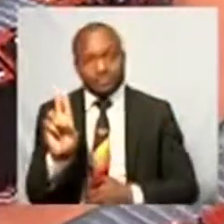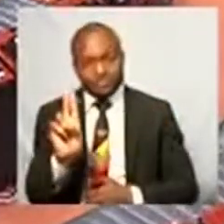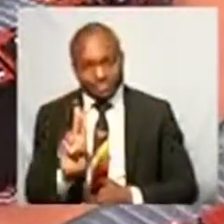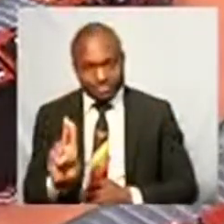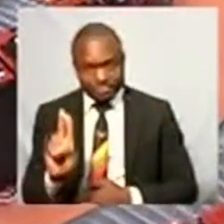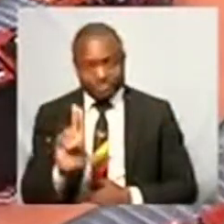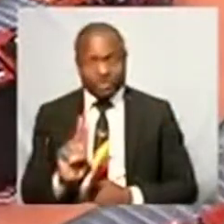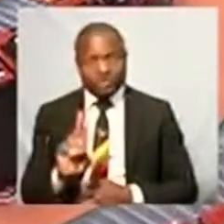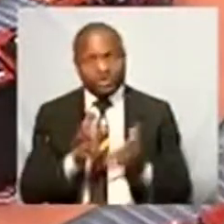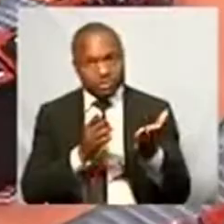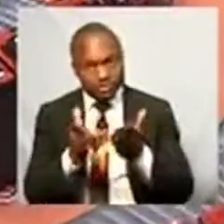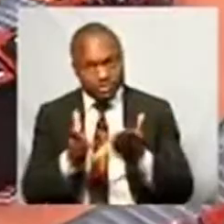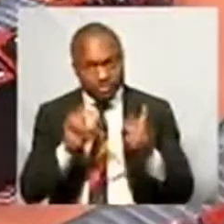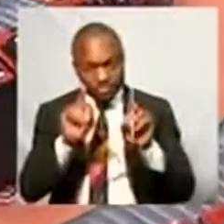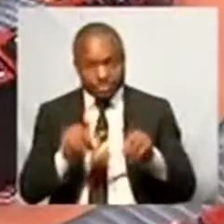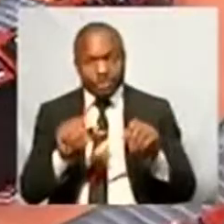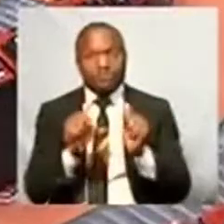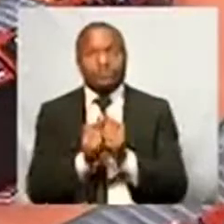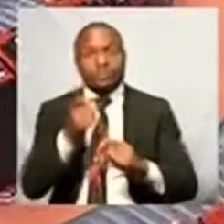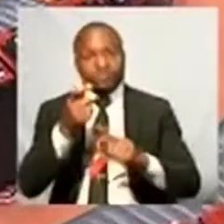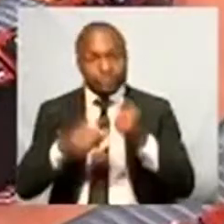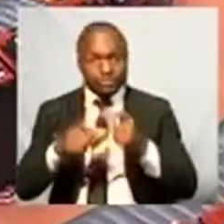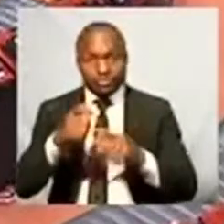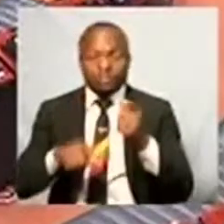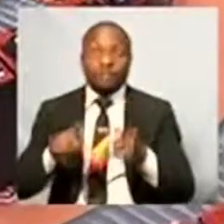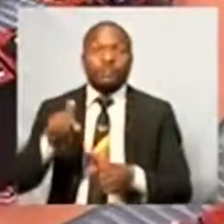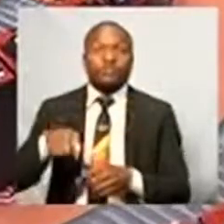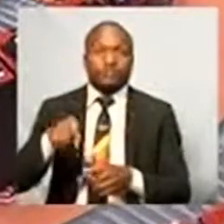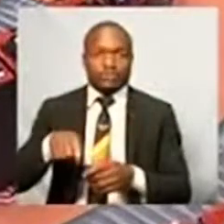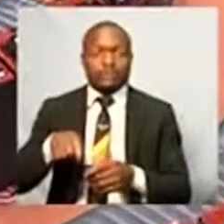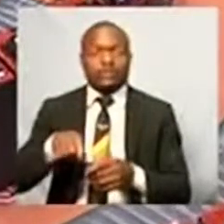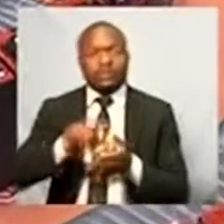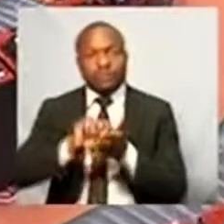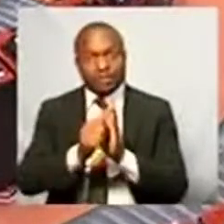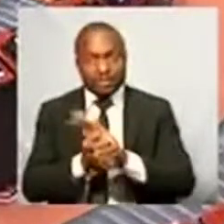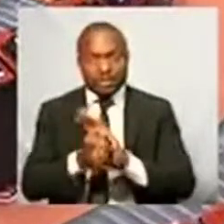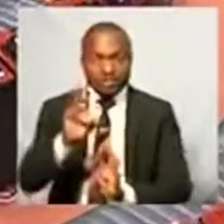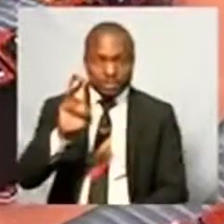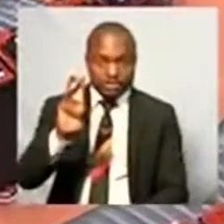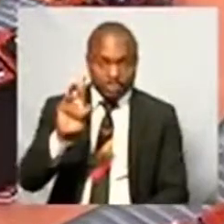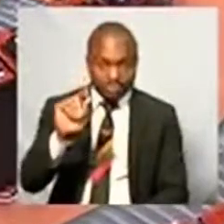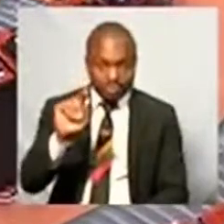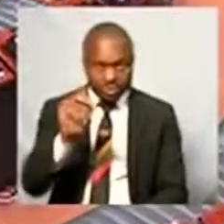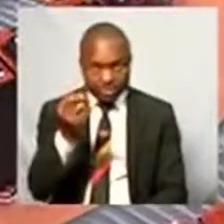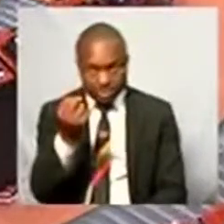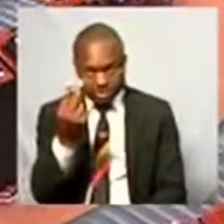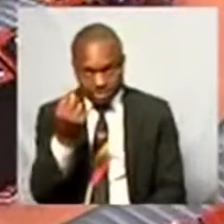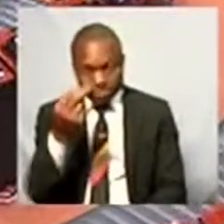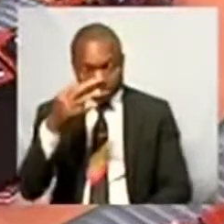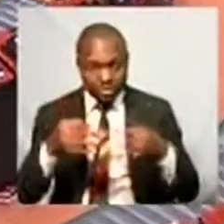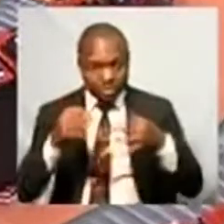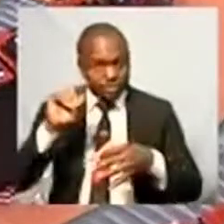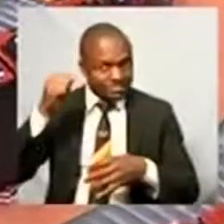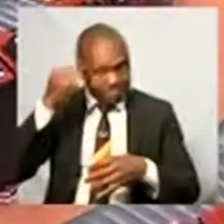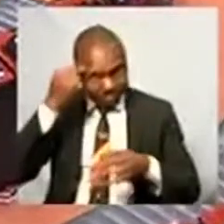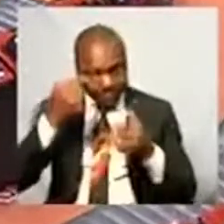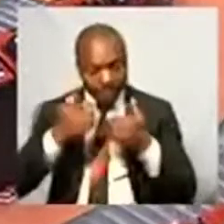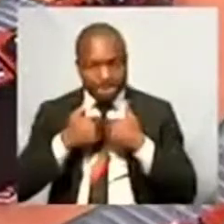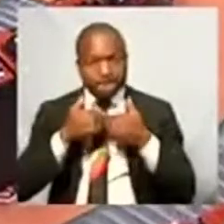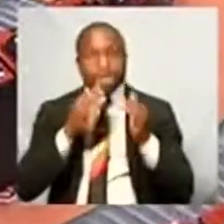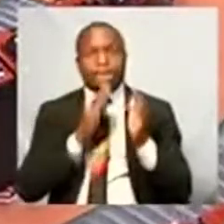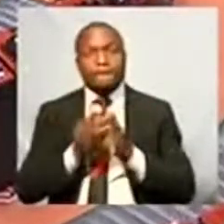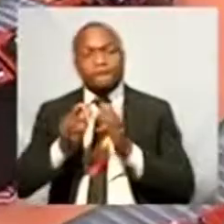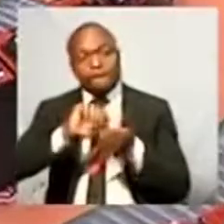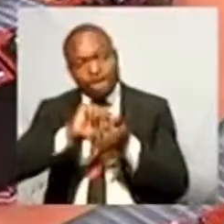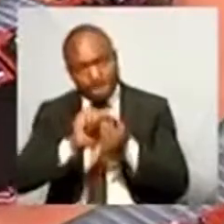with disabilities as required by the Persons with Disabilities Act number 6 of 2012. B, whether the government has any plans to